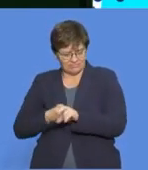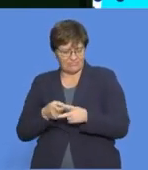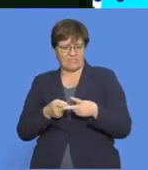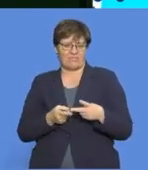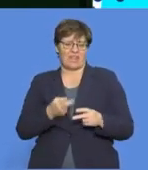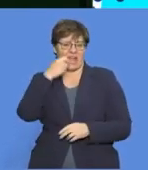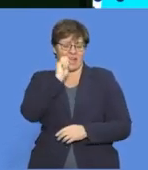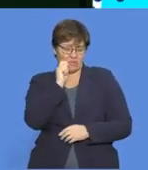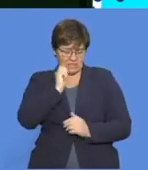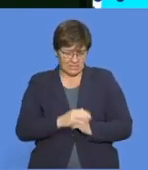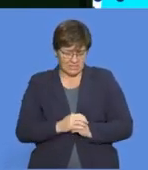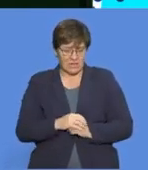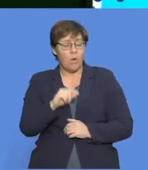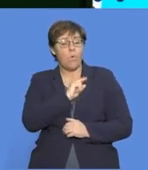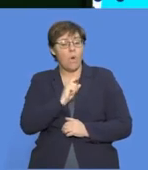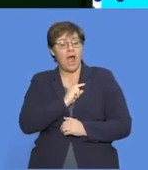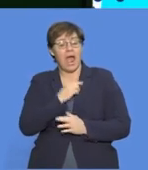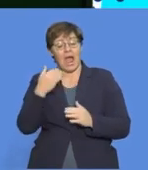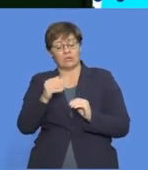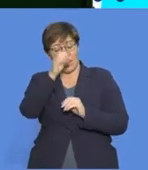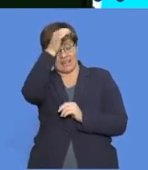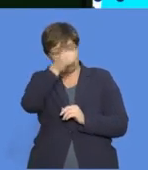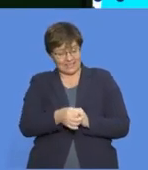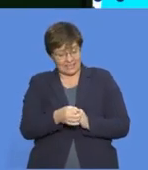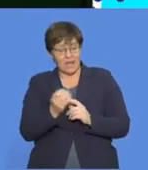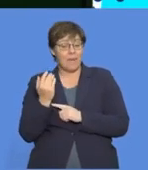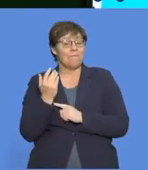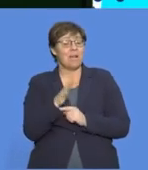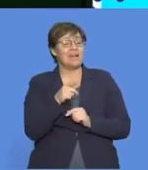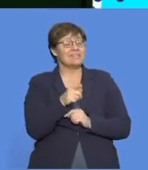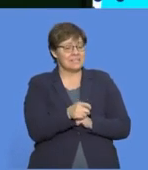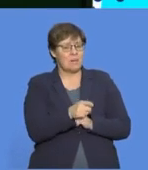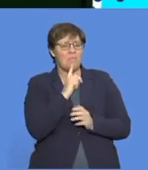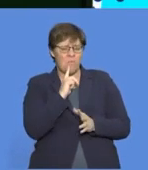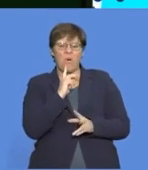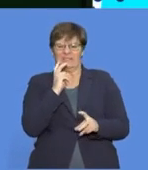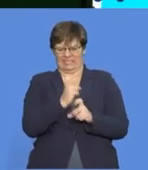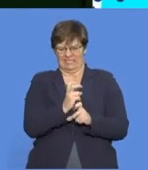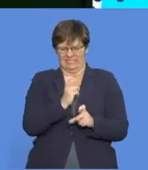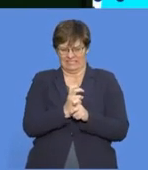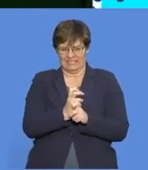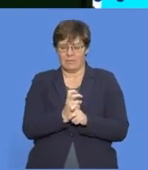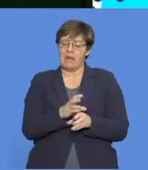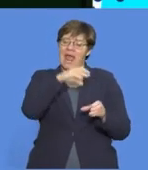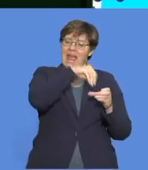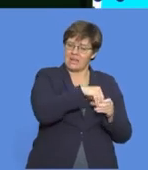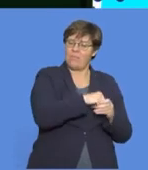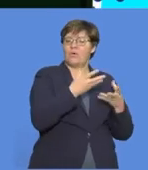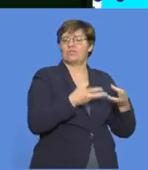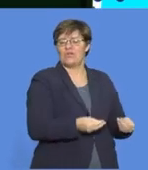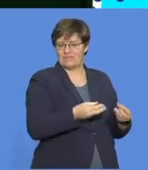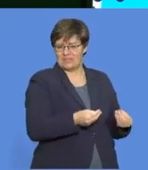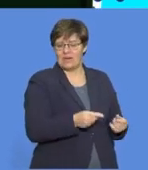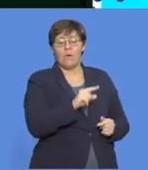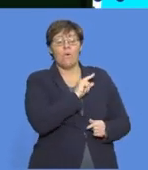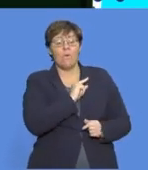that is because the outer layer of any plant part is usually much tougher than the inner layers, because its